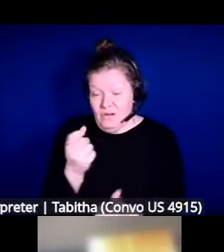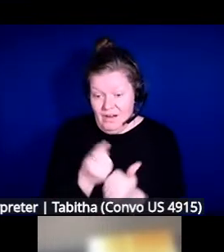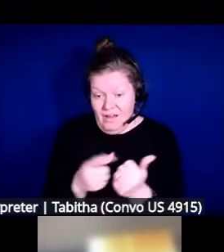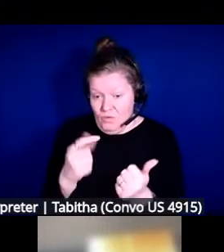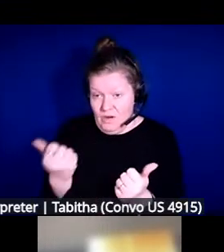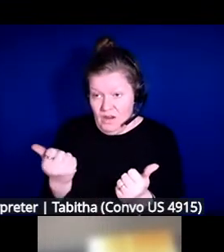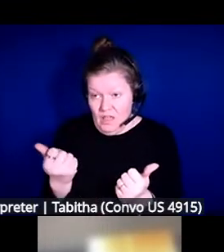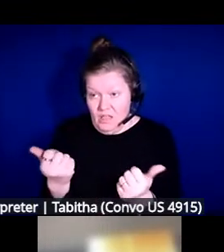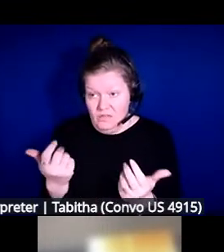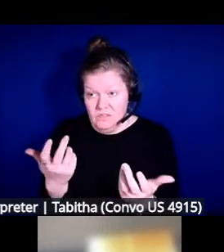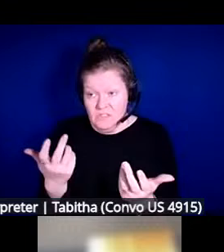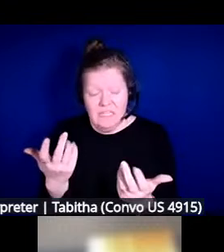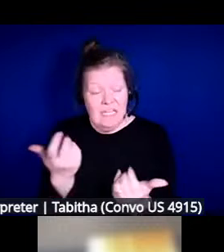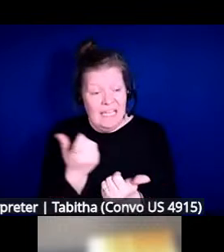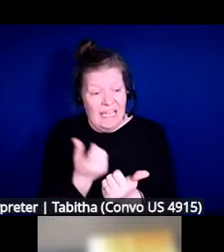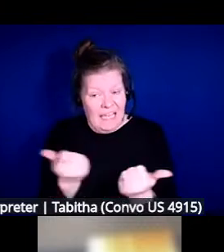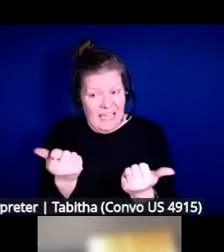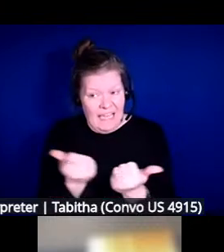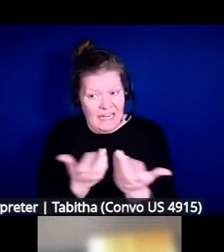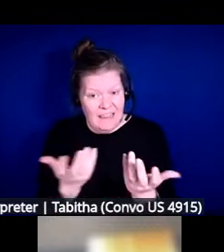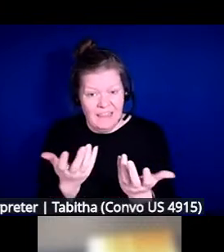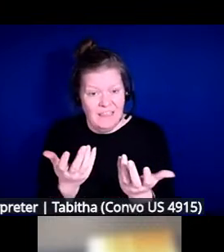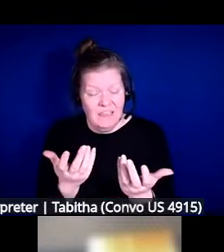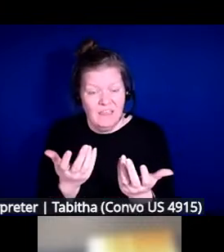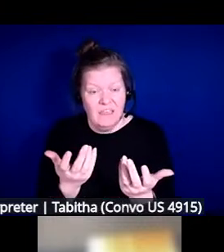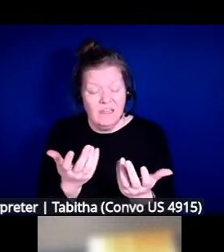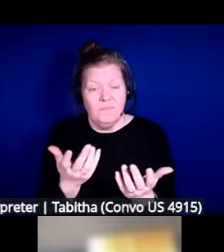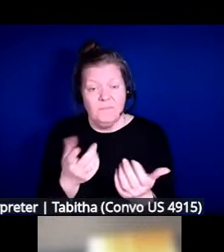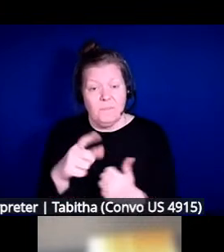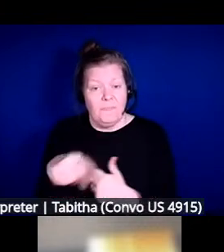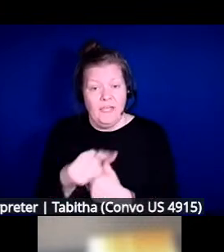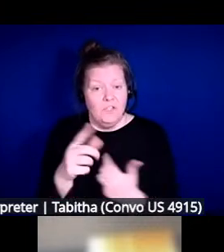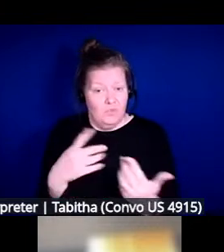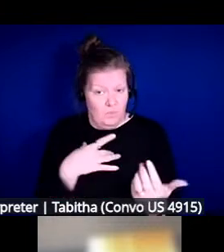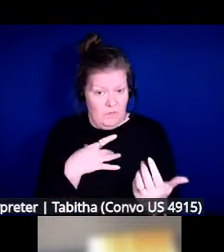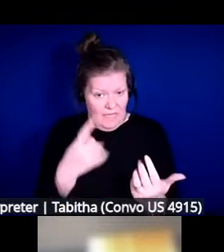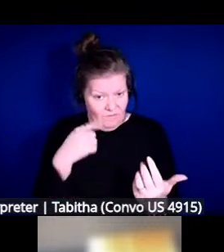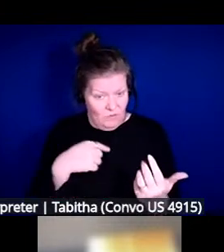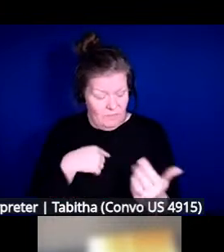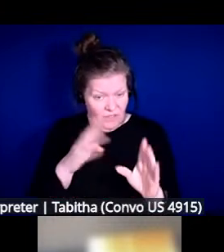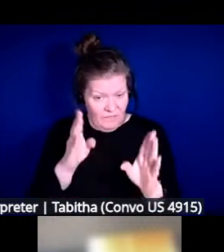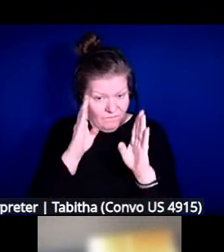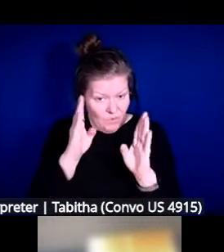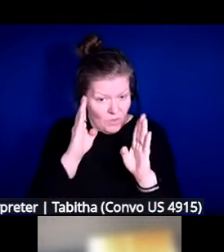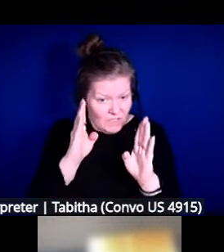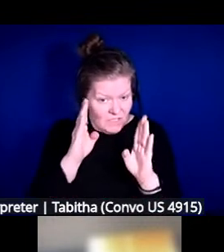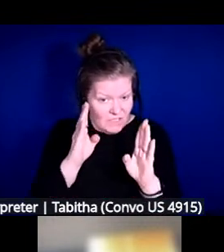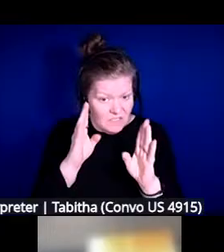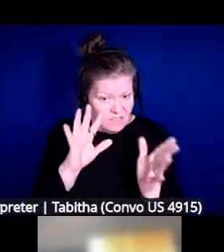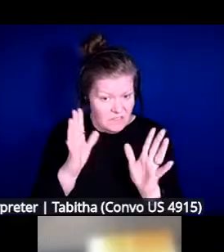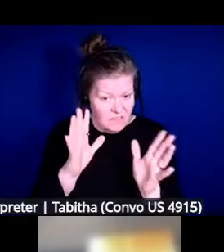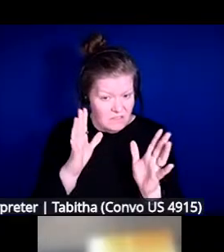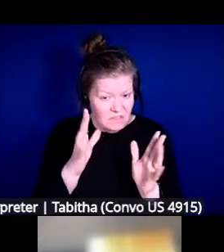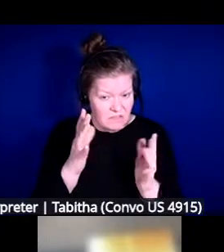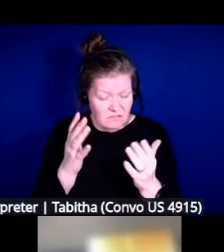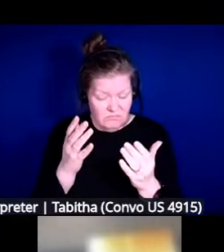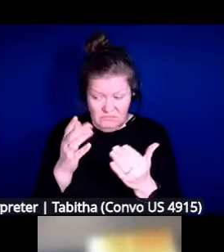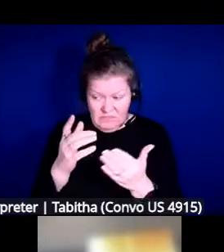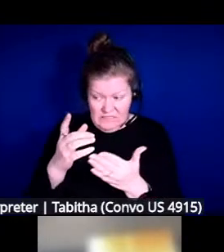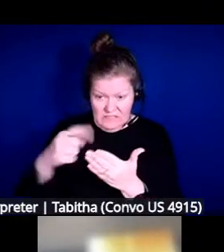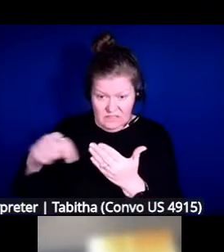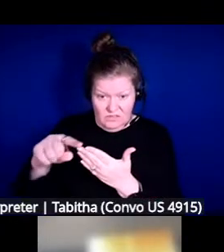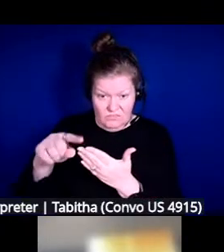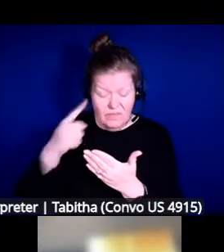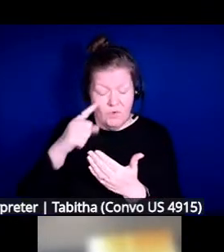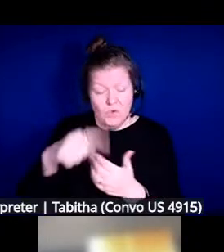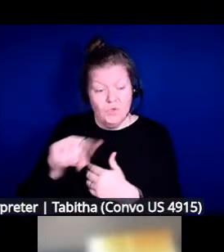everybody else, is there anything that you would like for me to focus on this coming week for